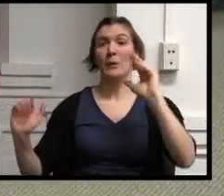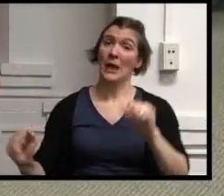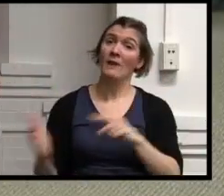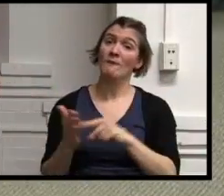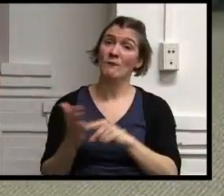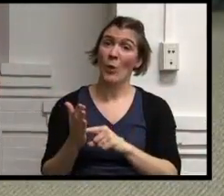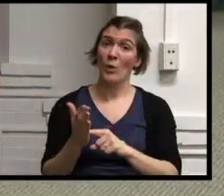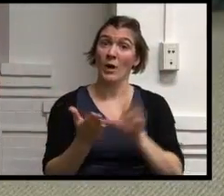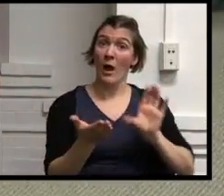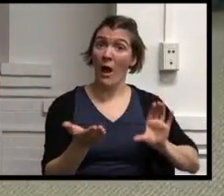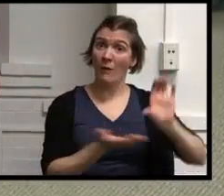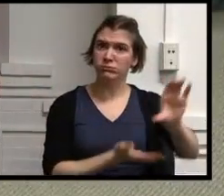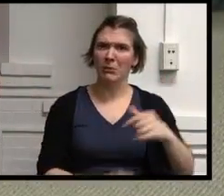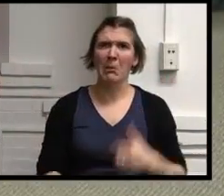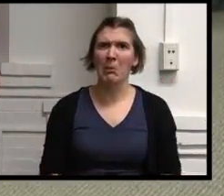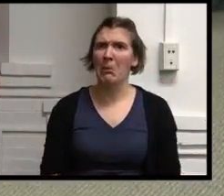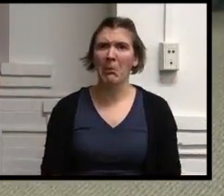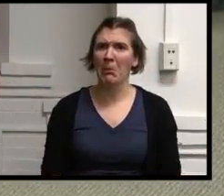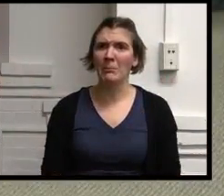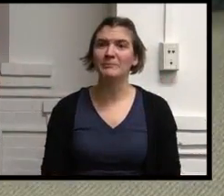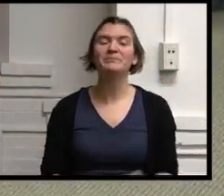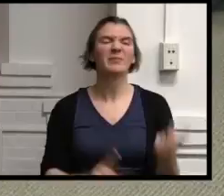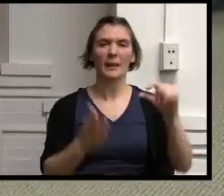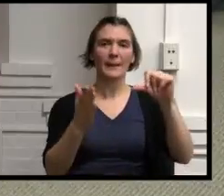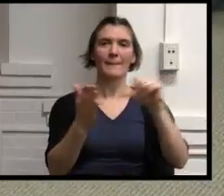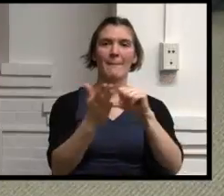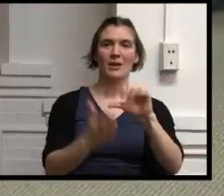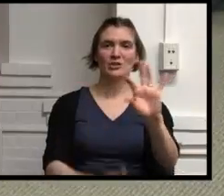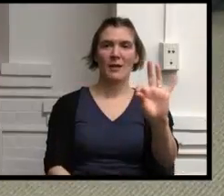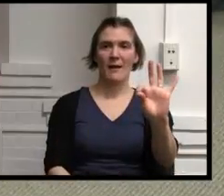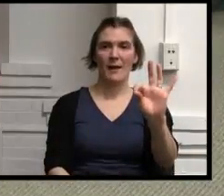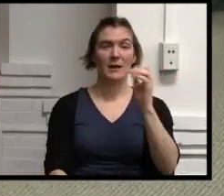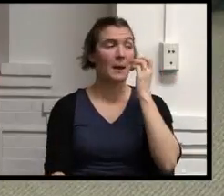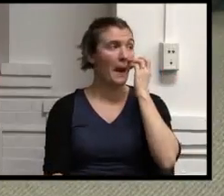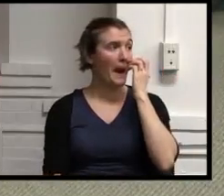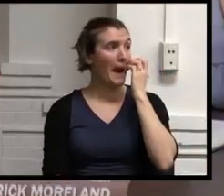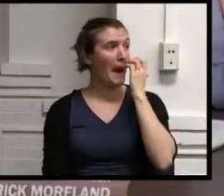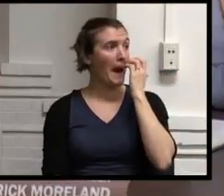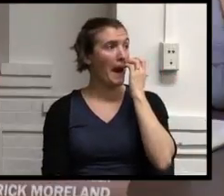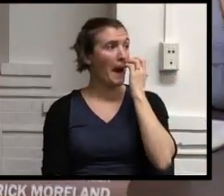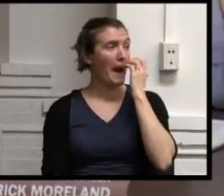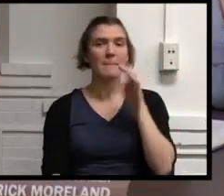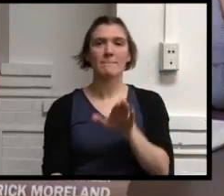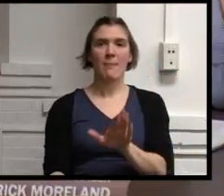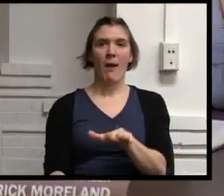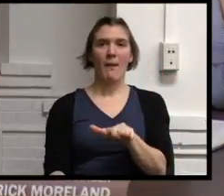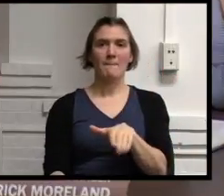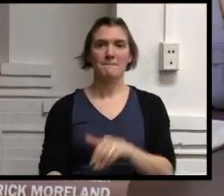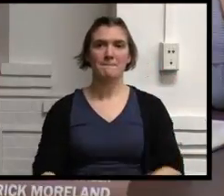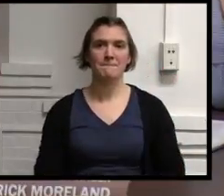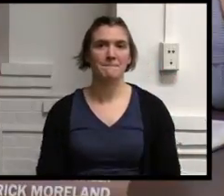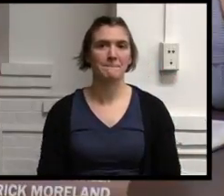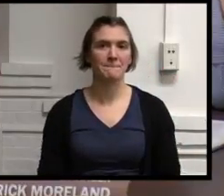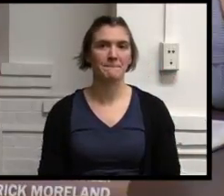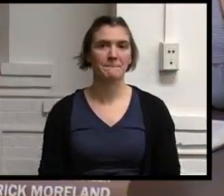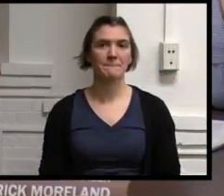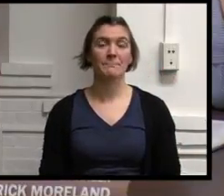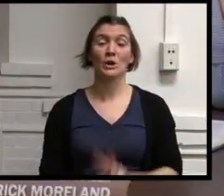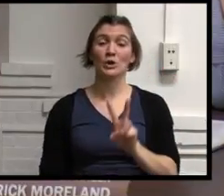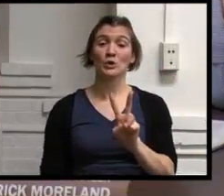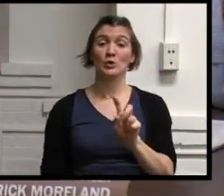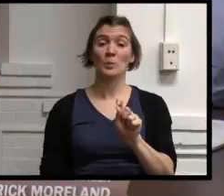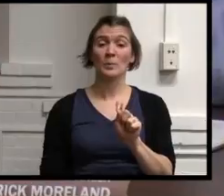afford. So I found it on page 9, Okay. and it's toward the bottom of the page,